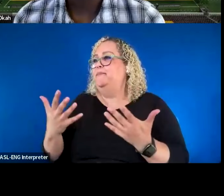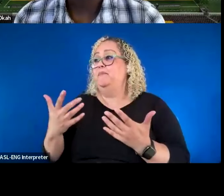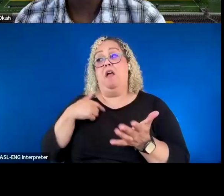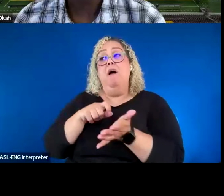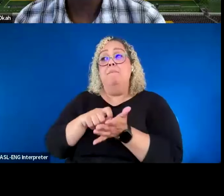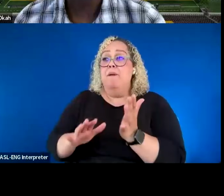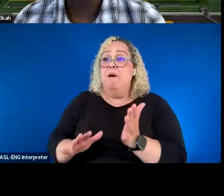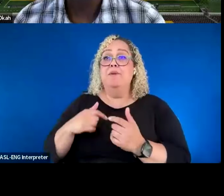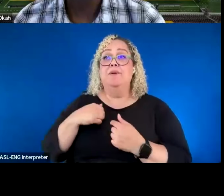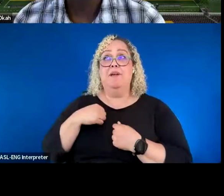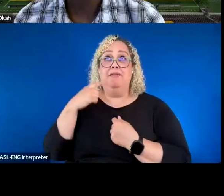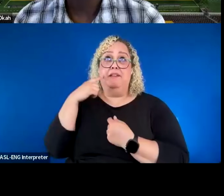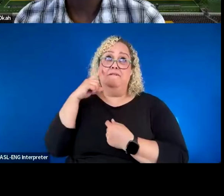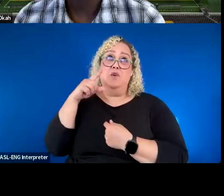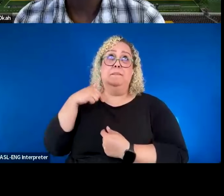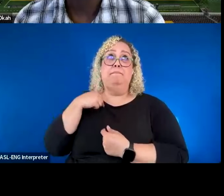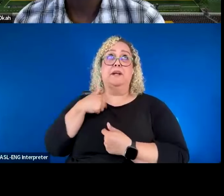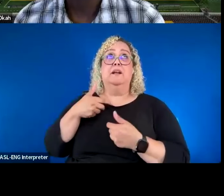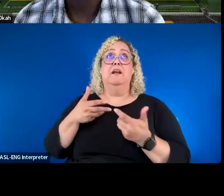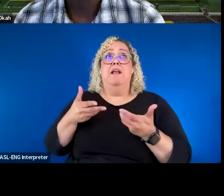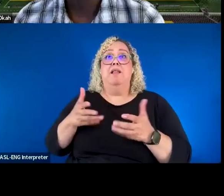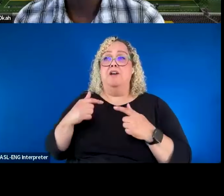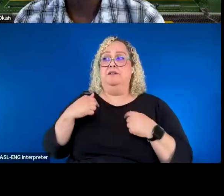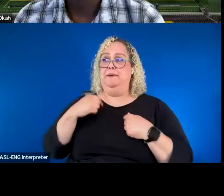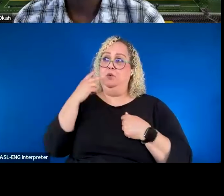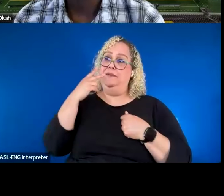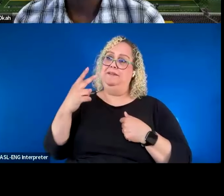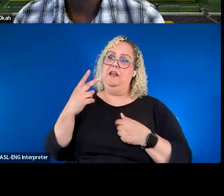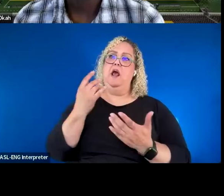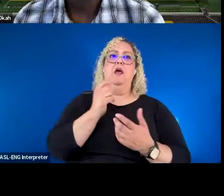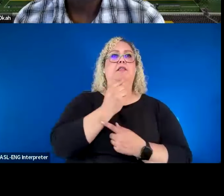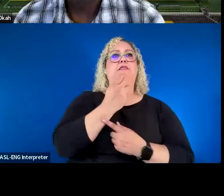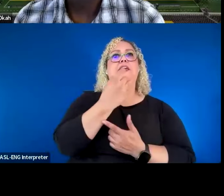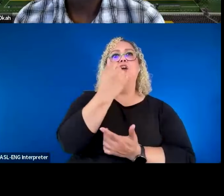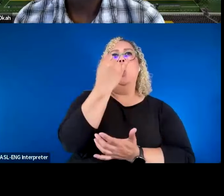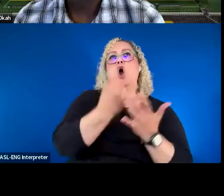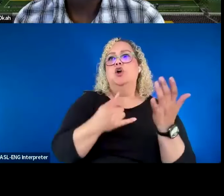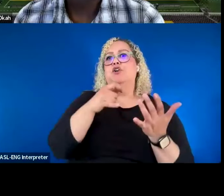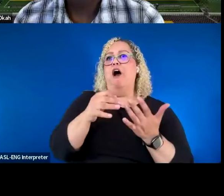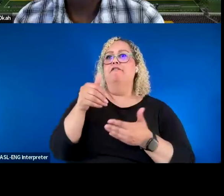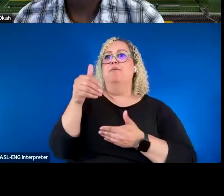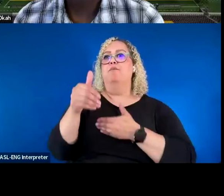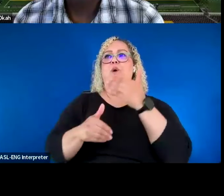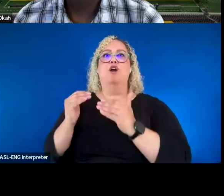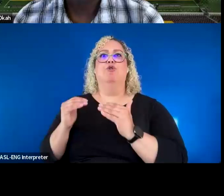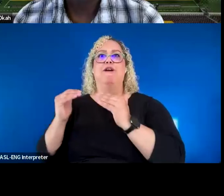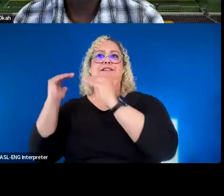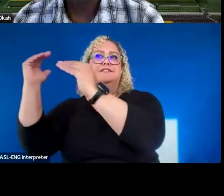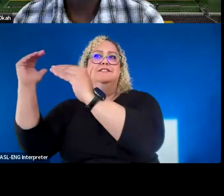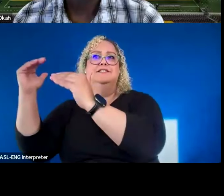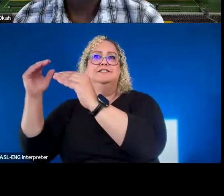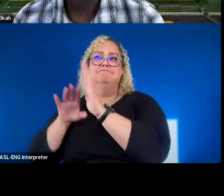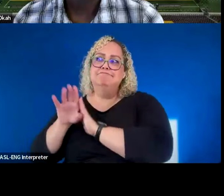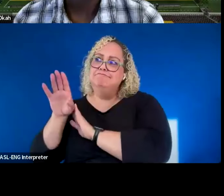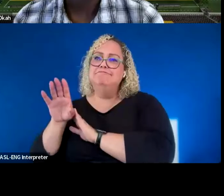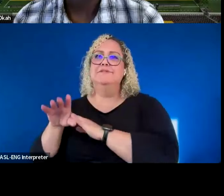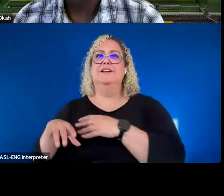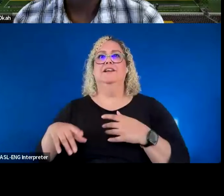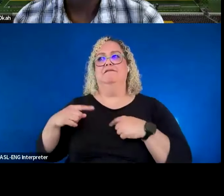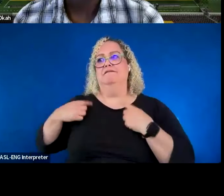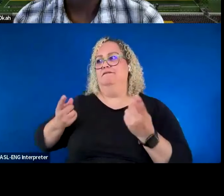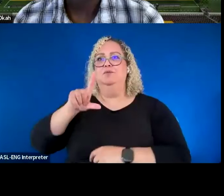for me, it's allowed me to see the arc of progress, actually, in 20 years. And that is an important